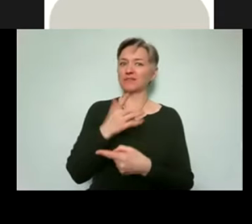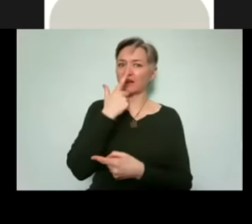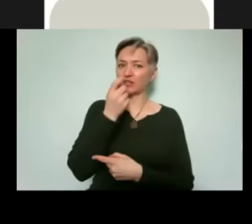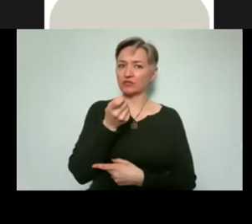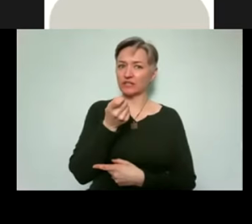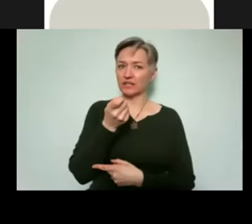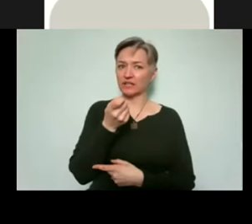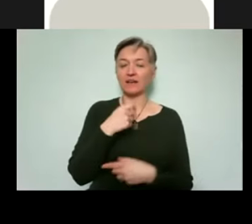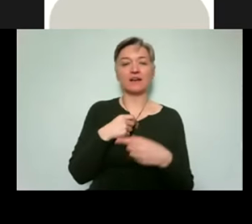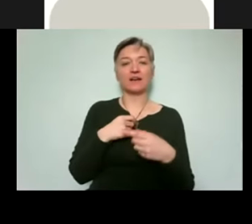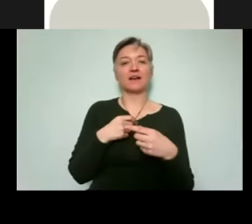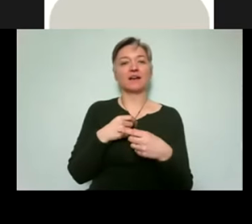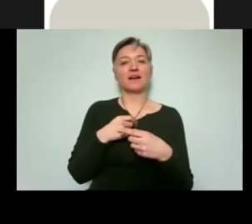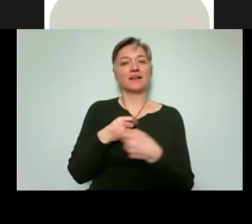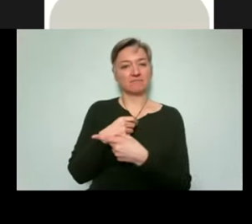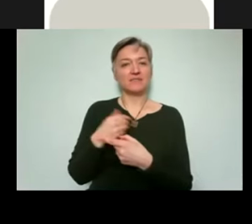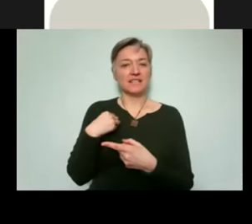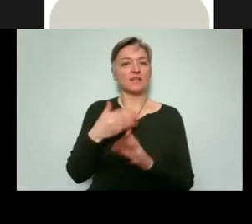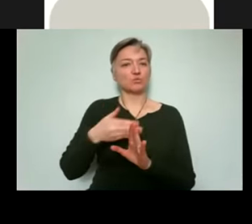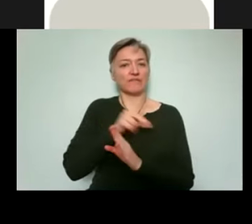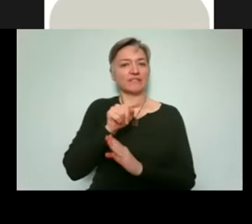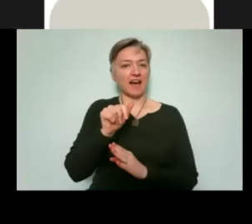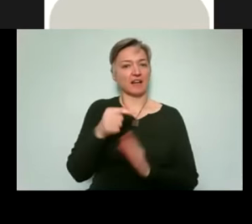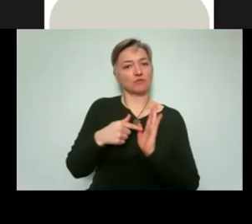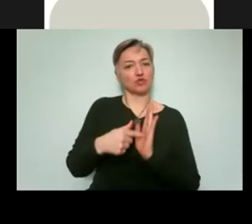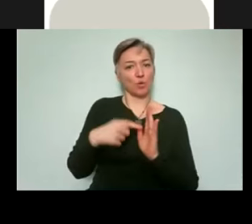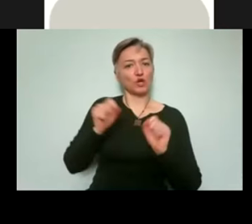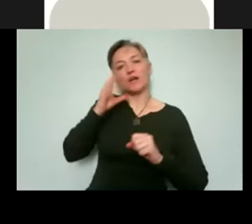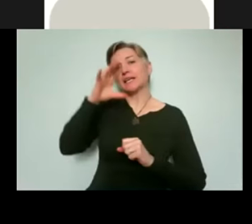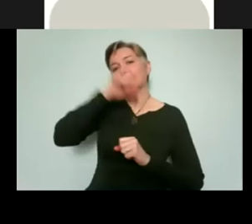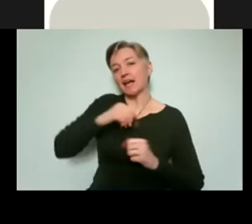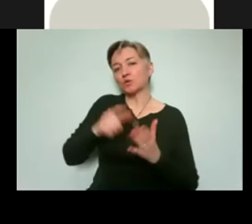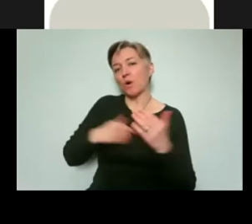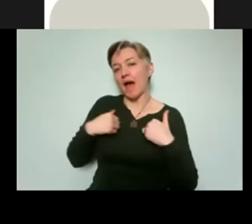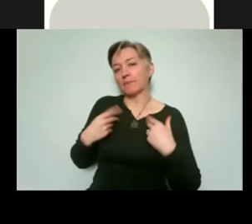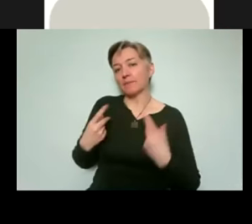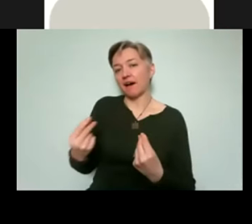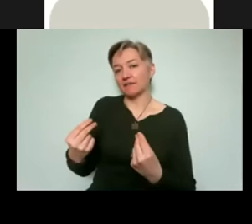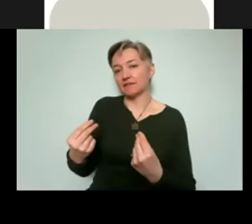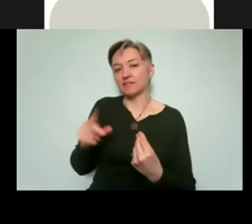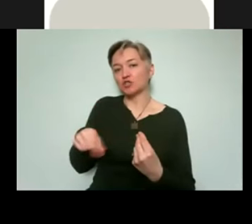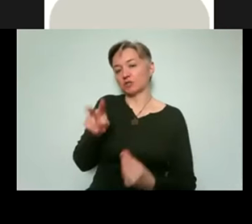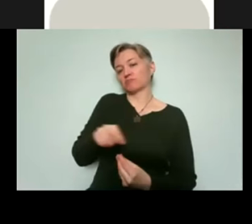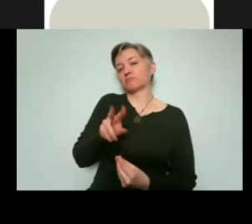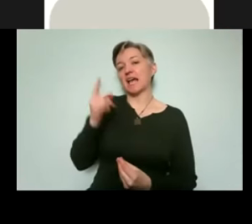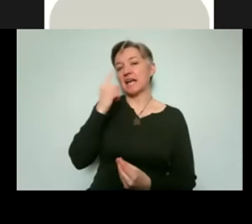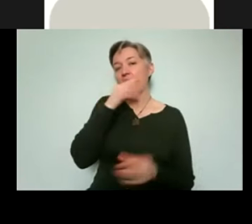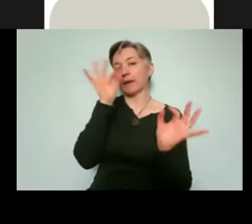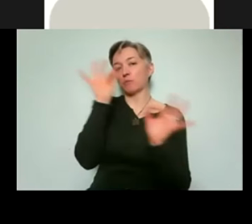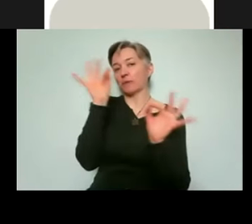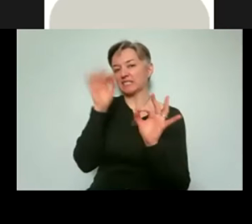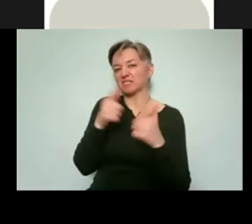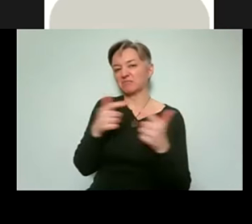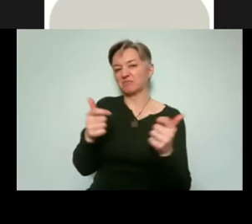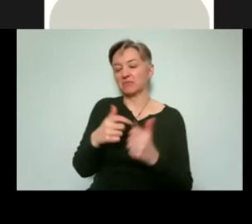There certainly has been previous data showing that you can kind of guess what an animal is going to do before it does it by looking at things like its eye movements and so on.